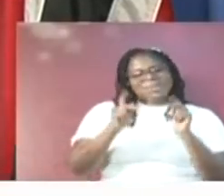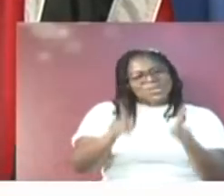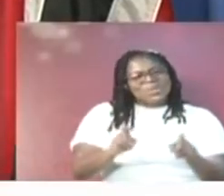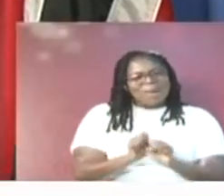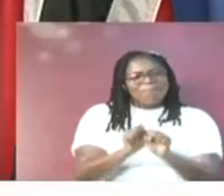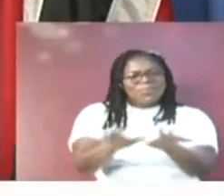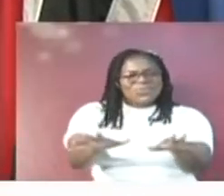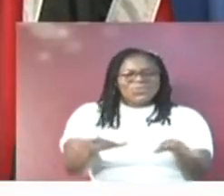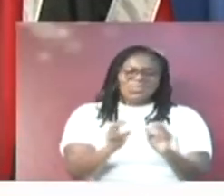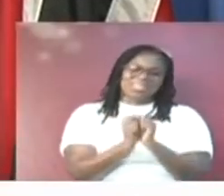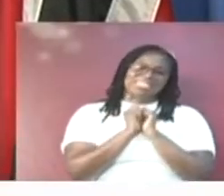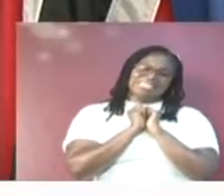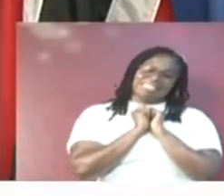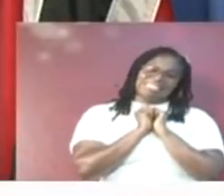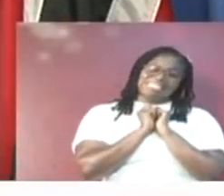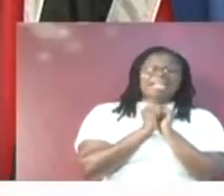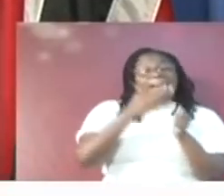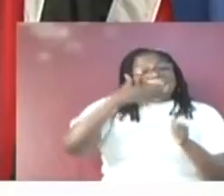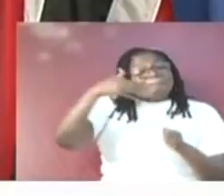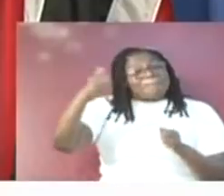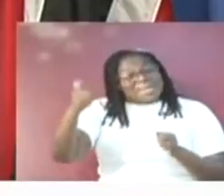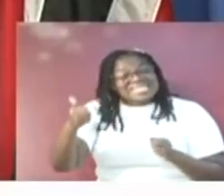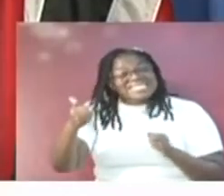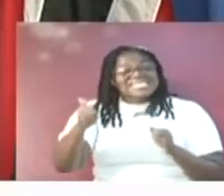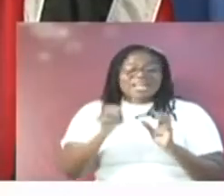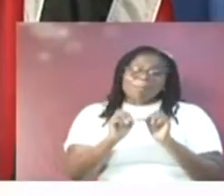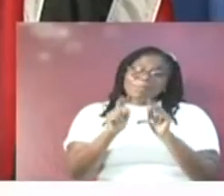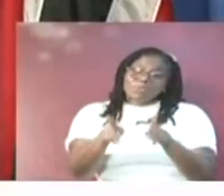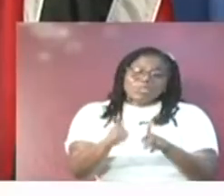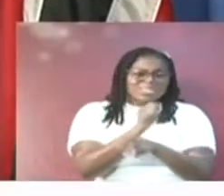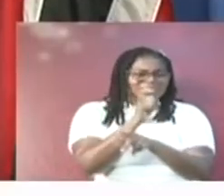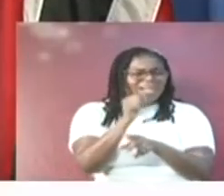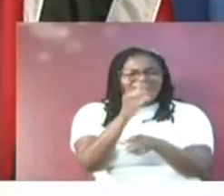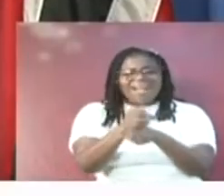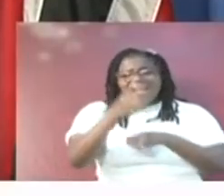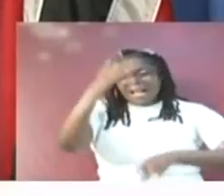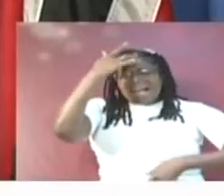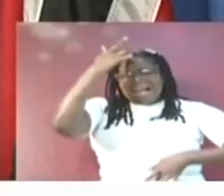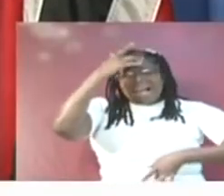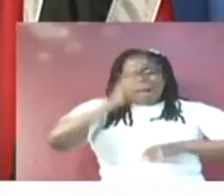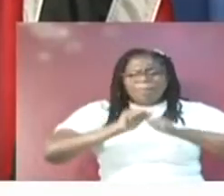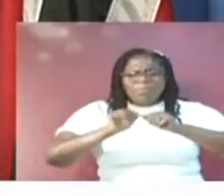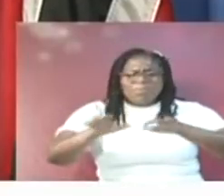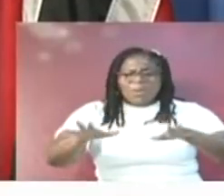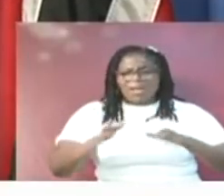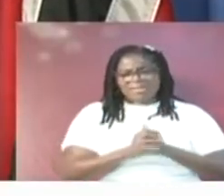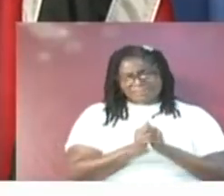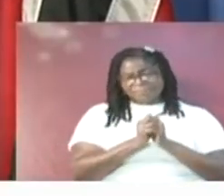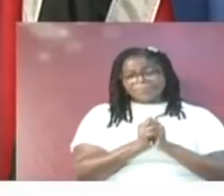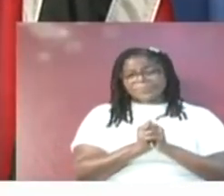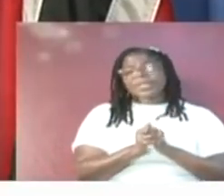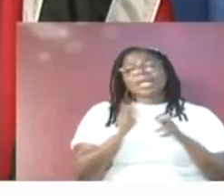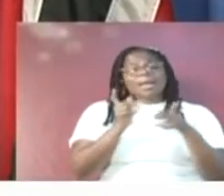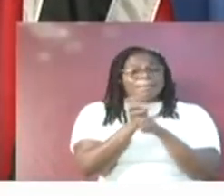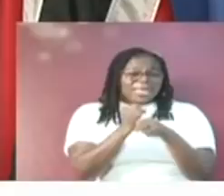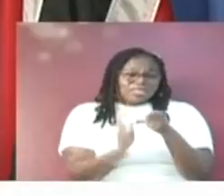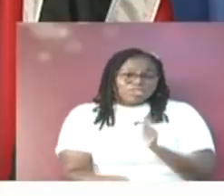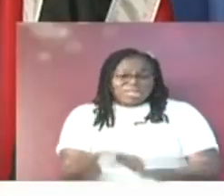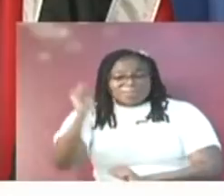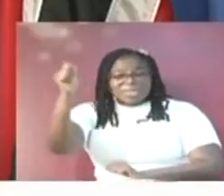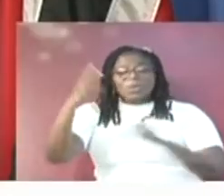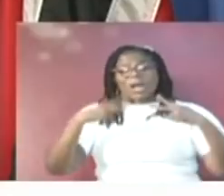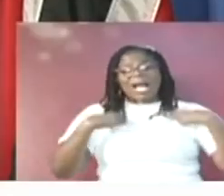it gives you the best chance of not being infected, giving us as a country the best chance of